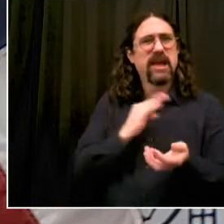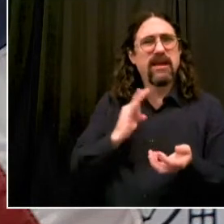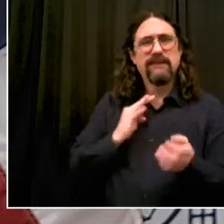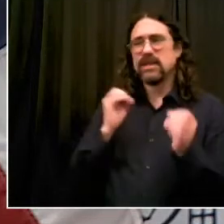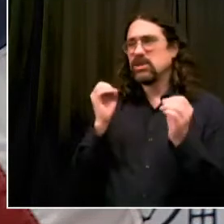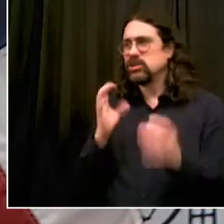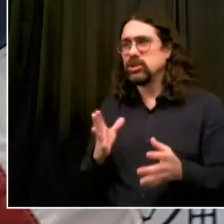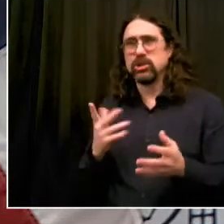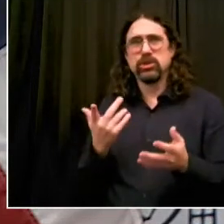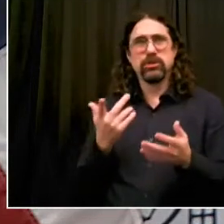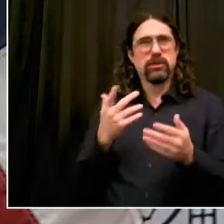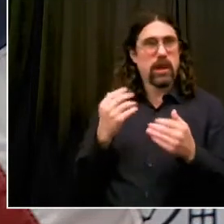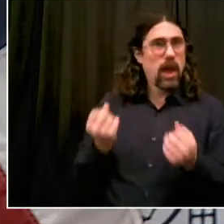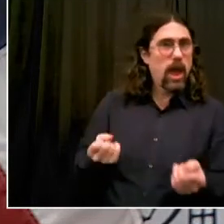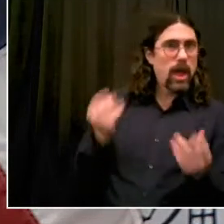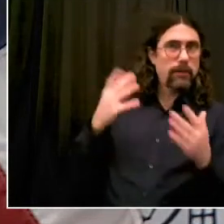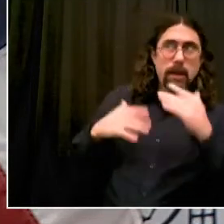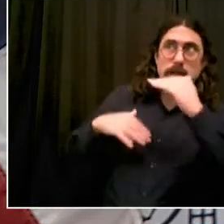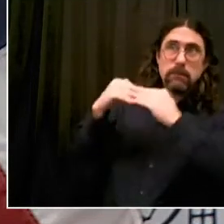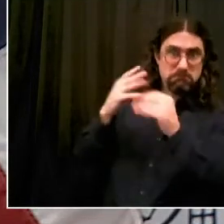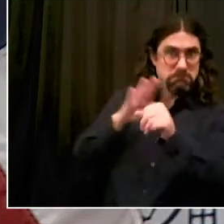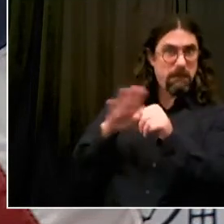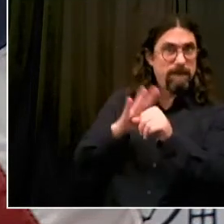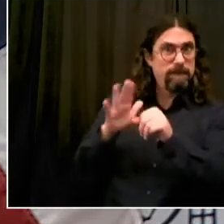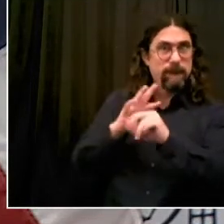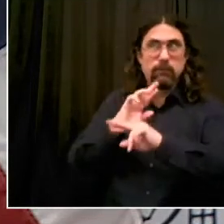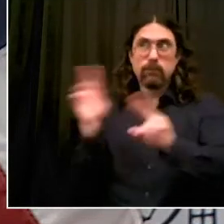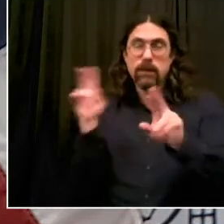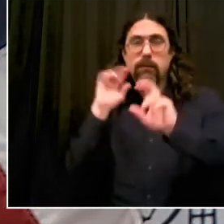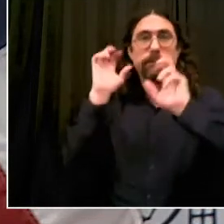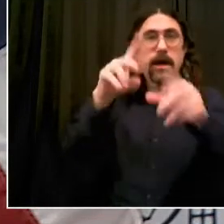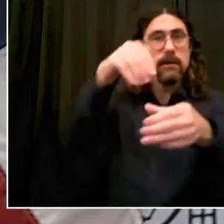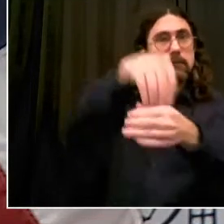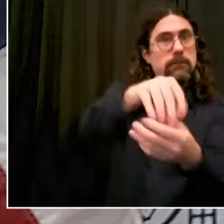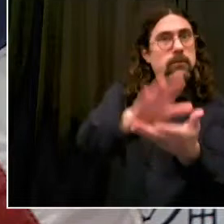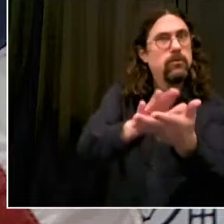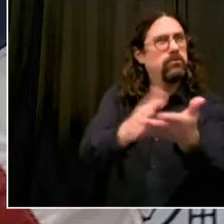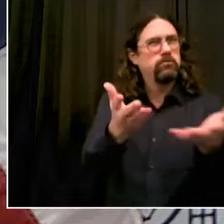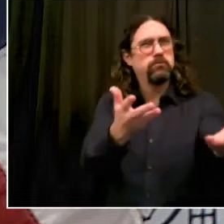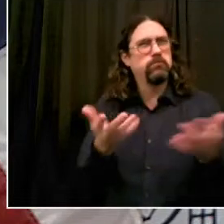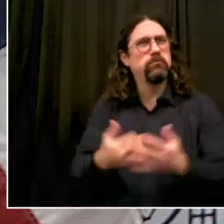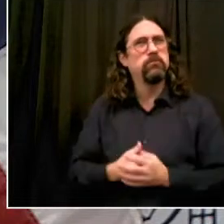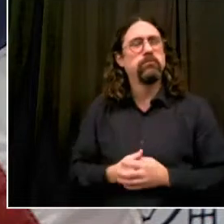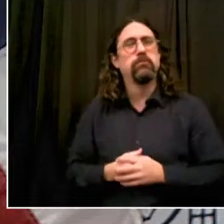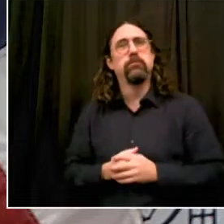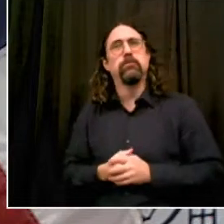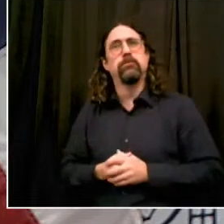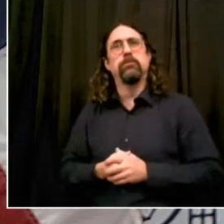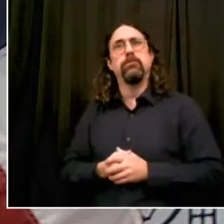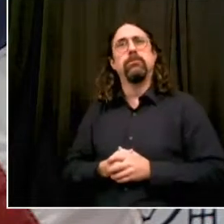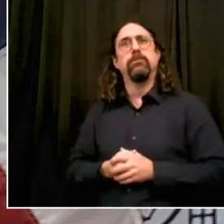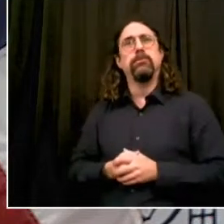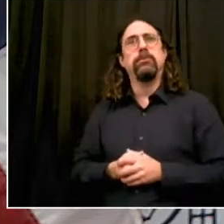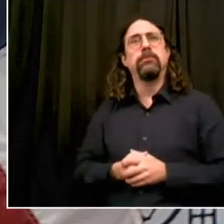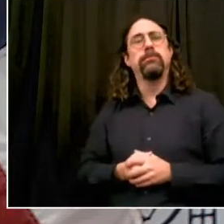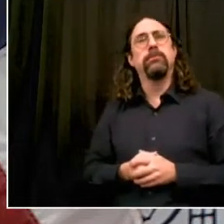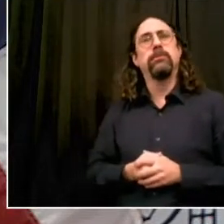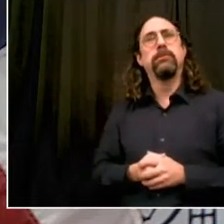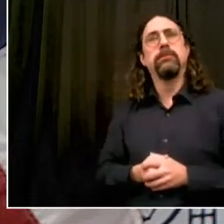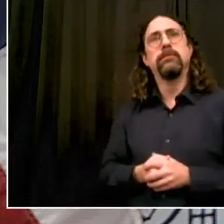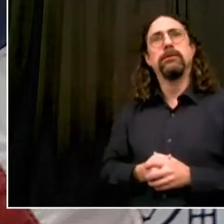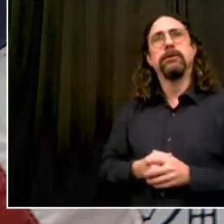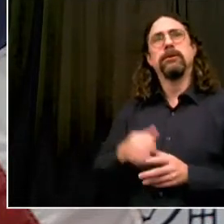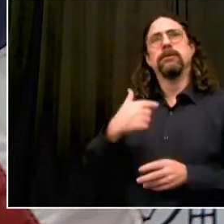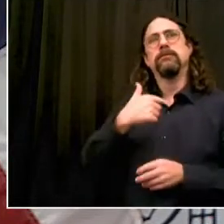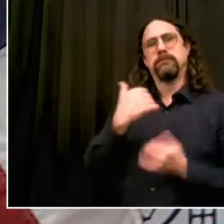unions, UFT and CSA, have been excited by this prospect. It's going to allow things to be simpler and more manageable at the school